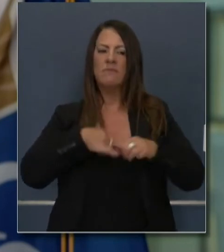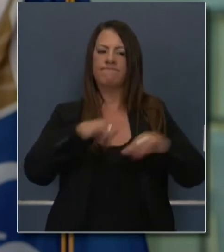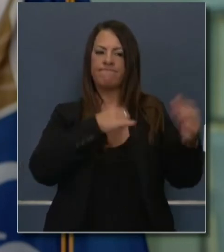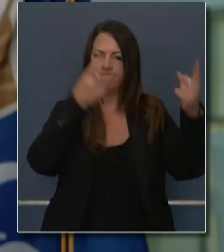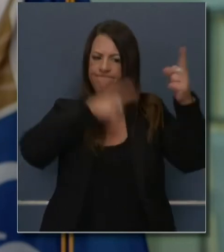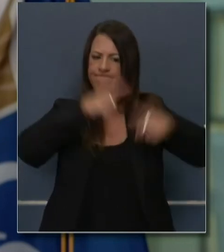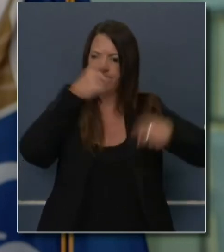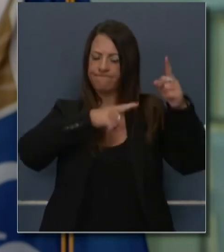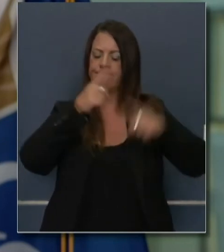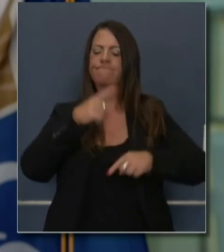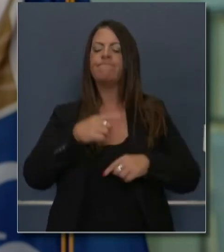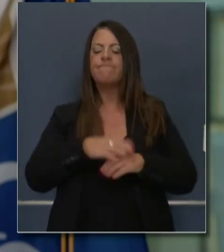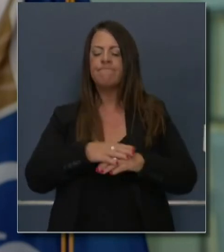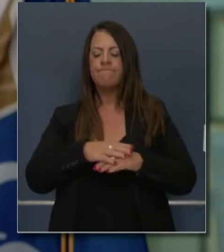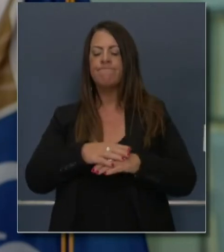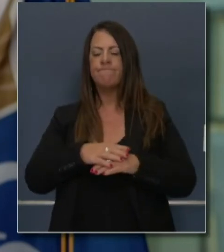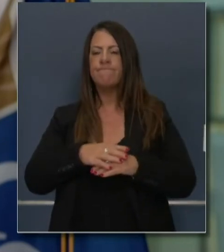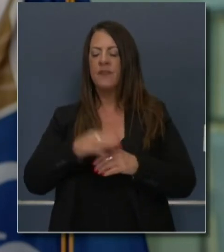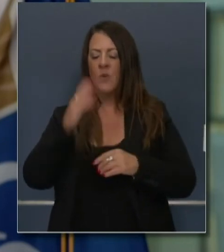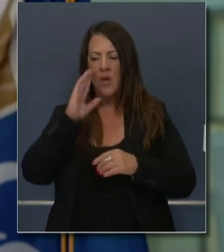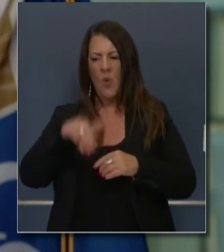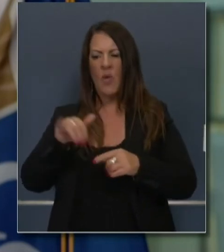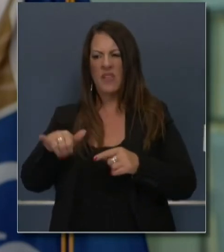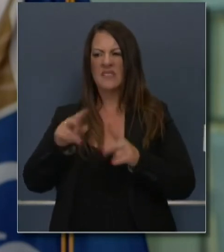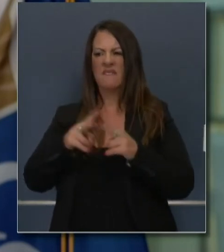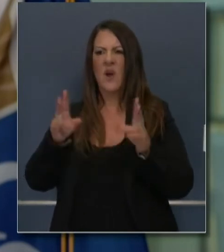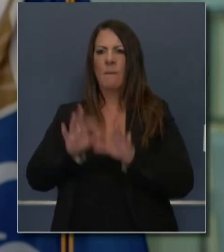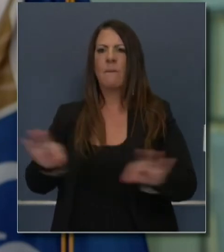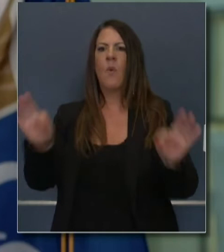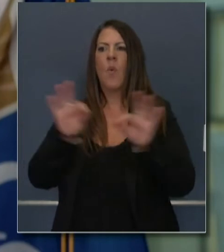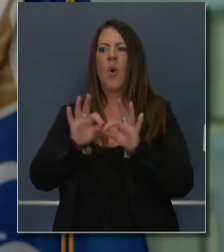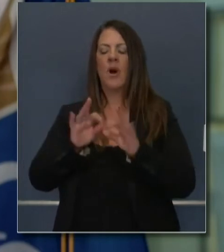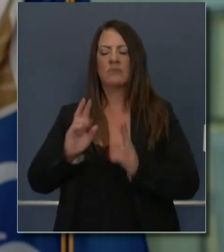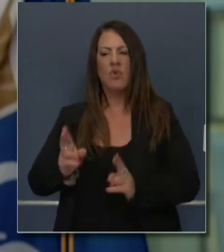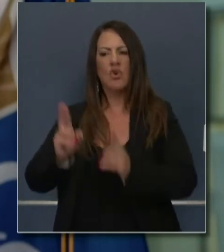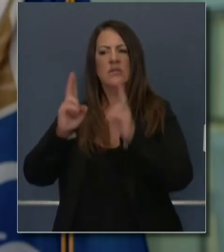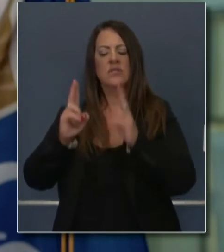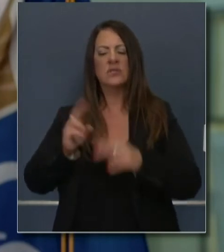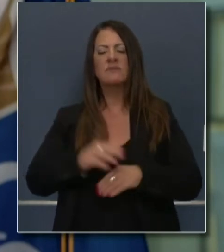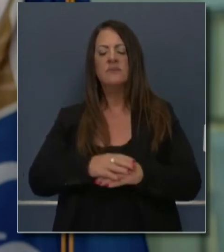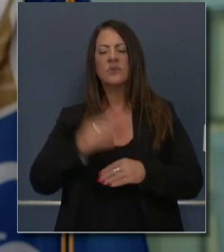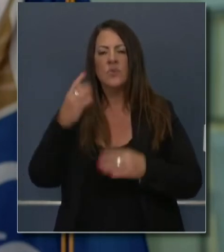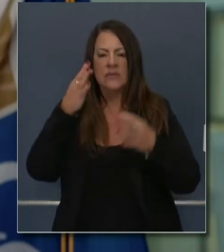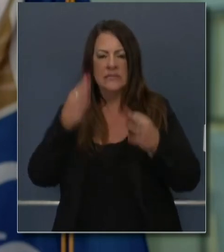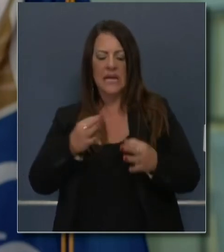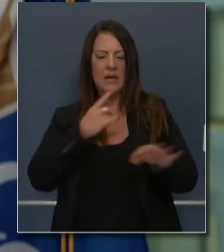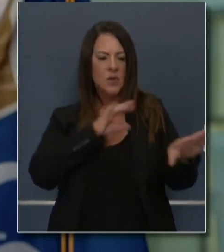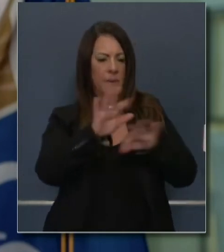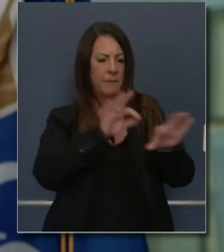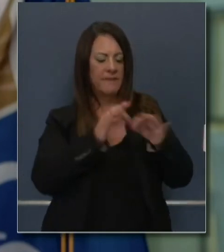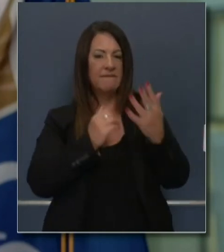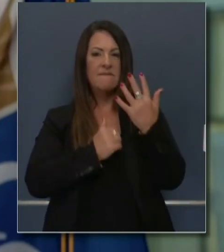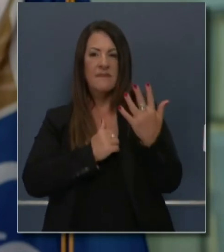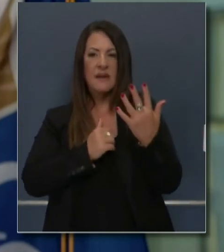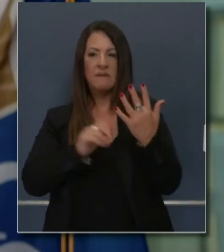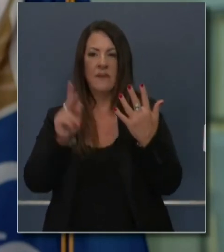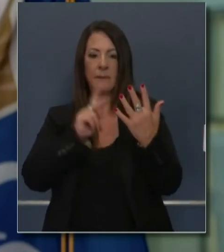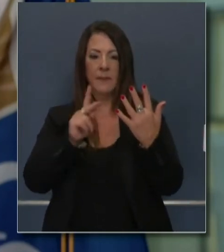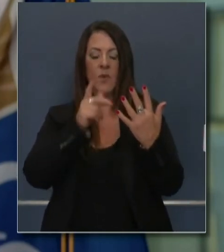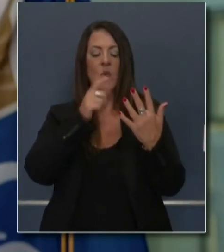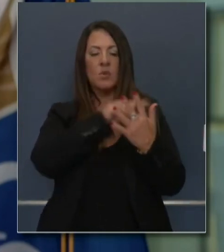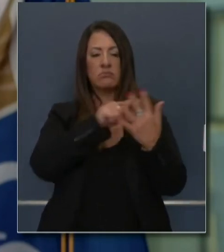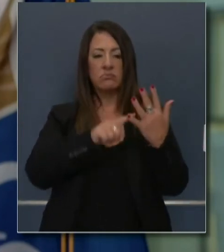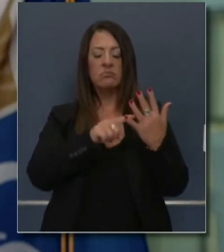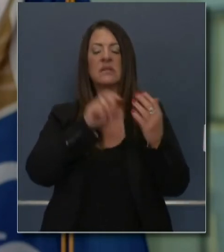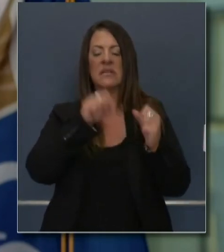same urgency. And one of the most important things we could do was get a new team of people in there. And that's exactly what we've done to get